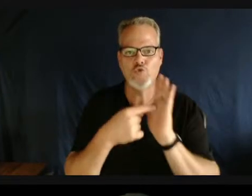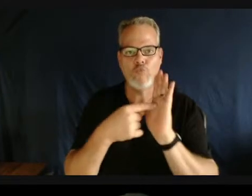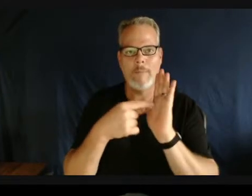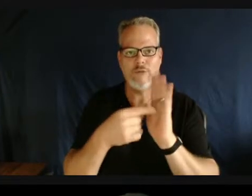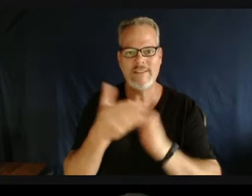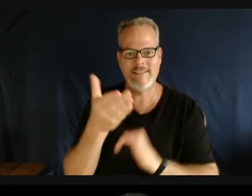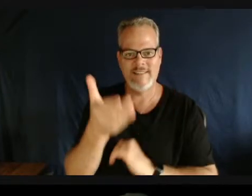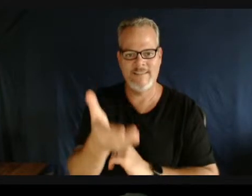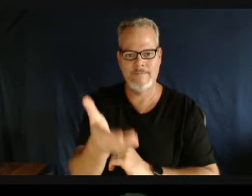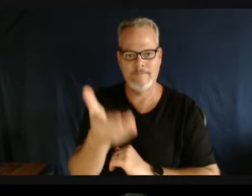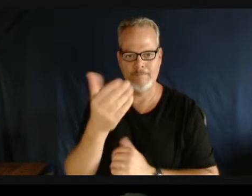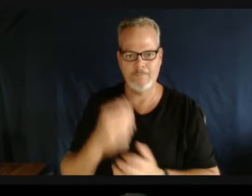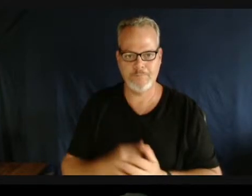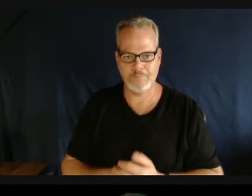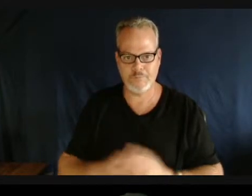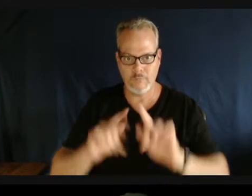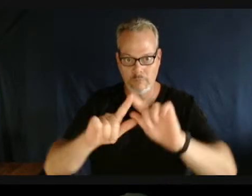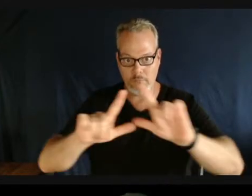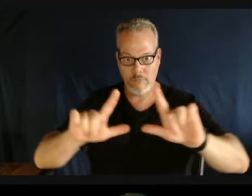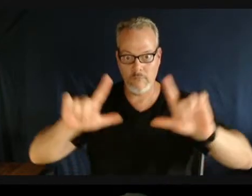let me zoom it in here.